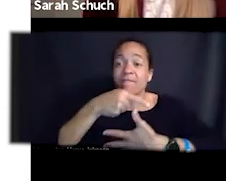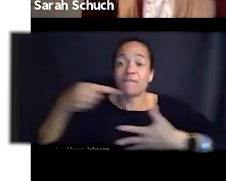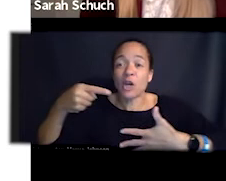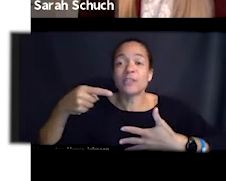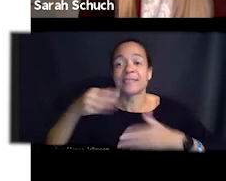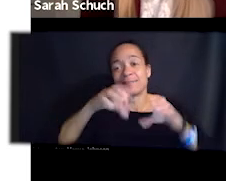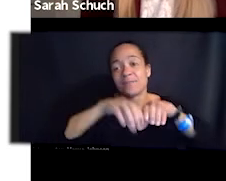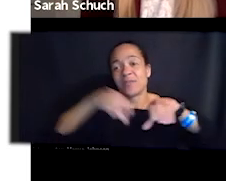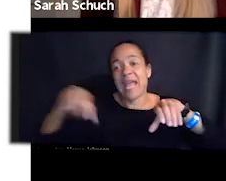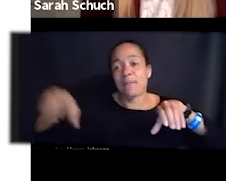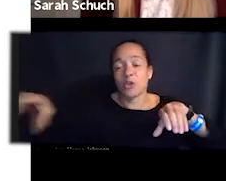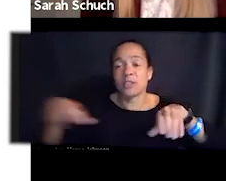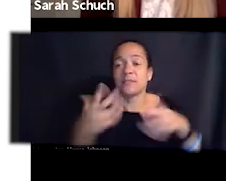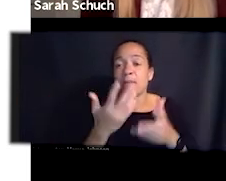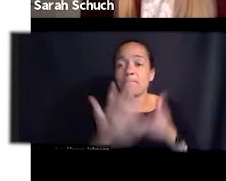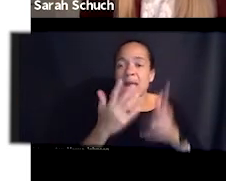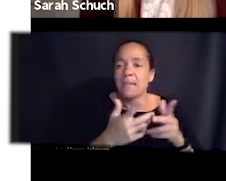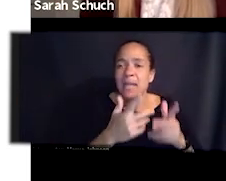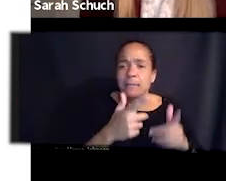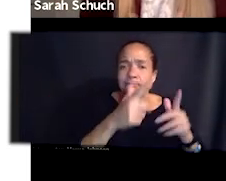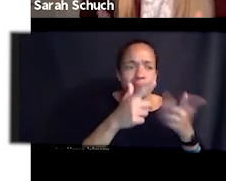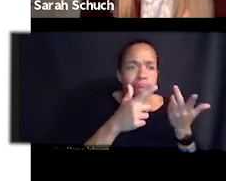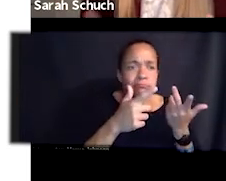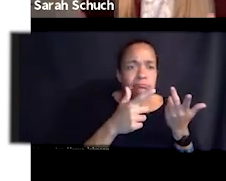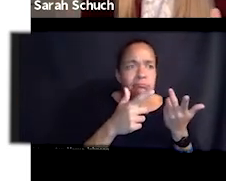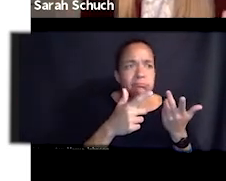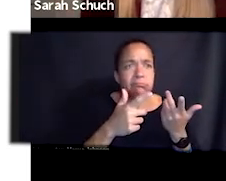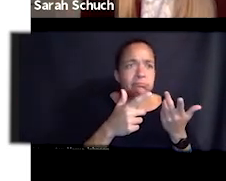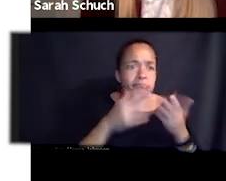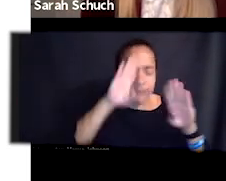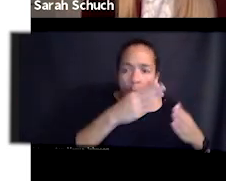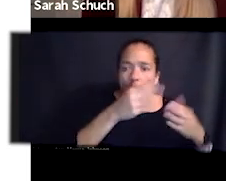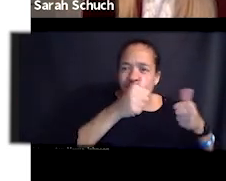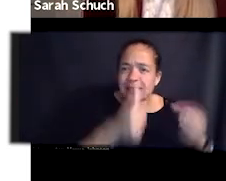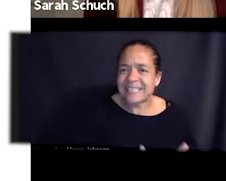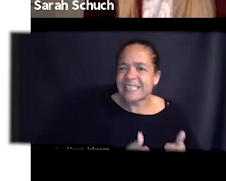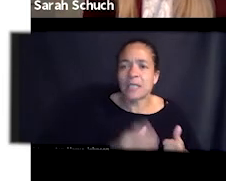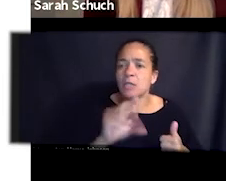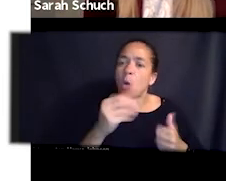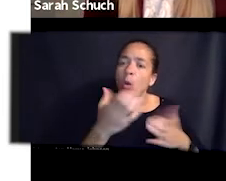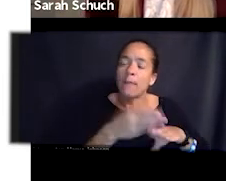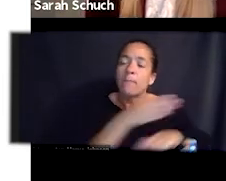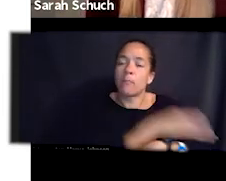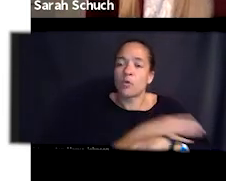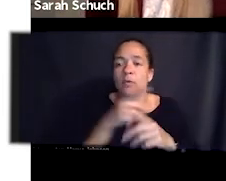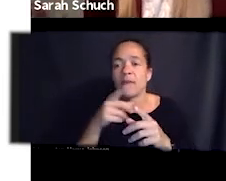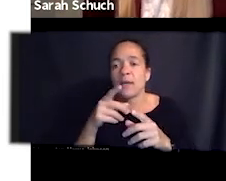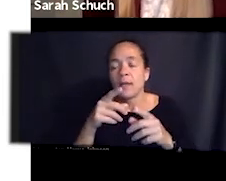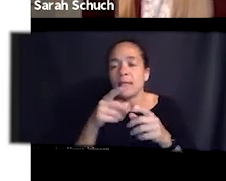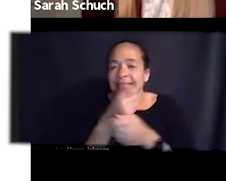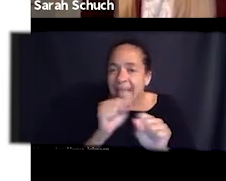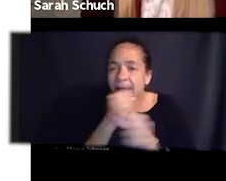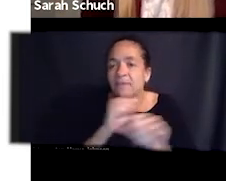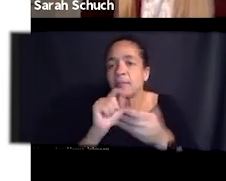or beautification, they wanted to make some changes that directly impacted where they lived. And so we took it from there. Like,